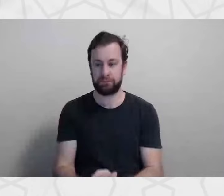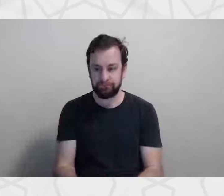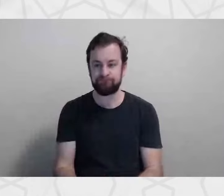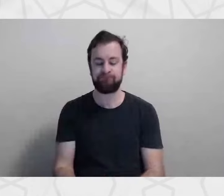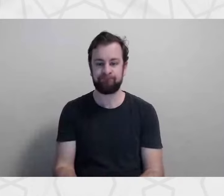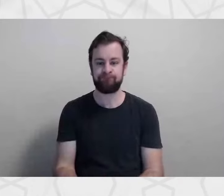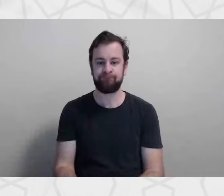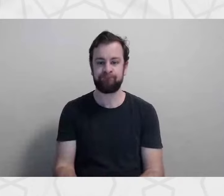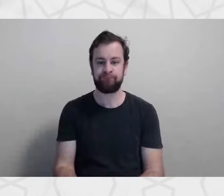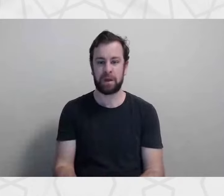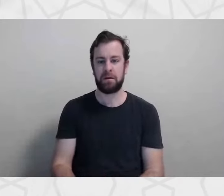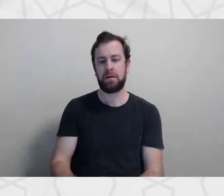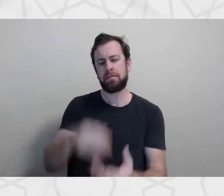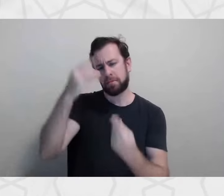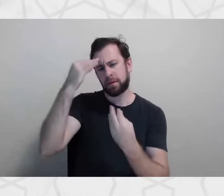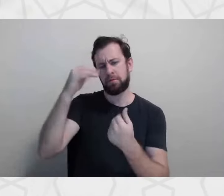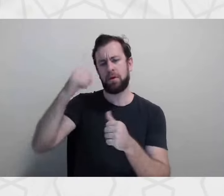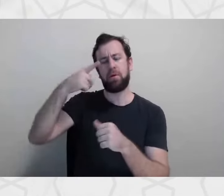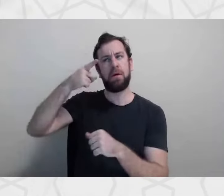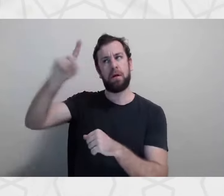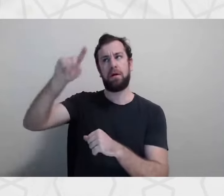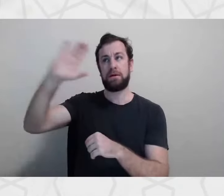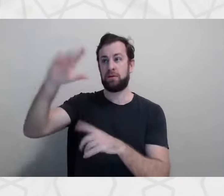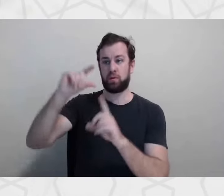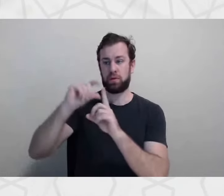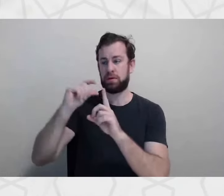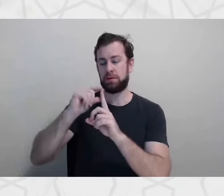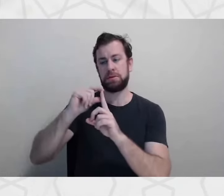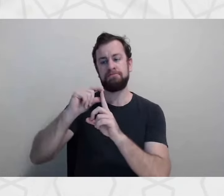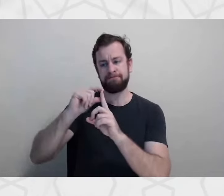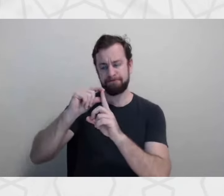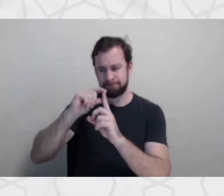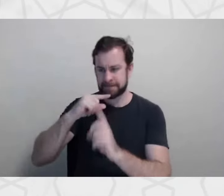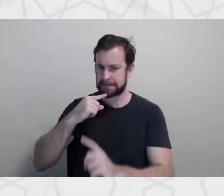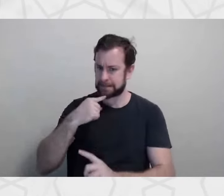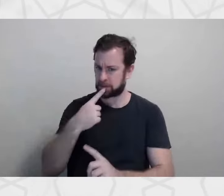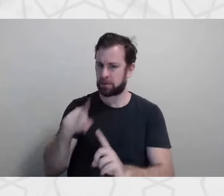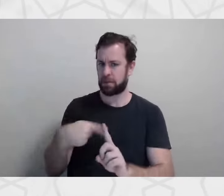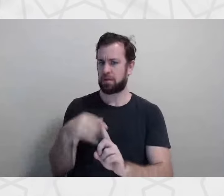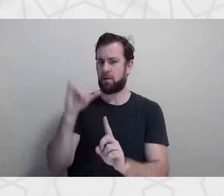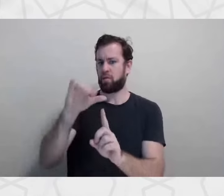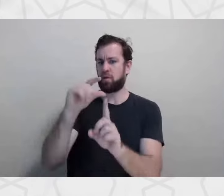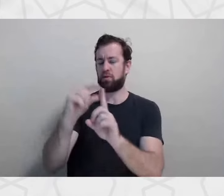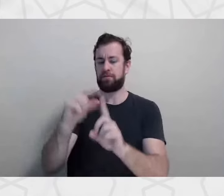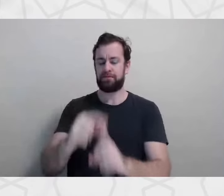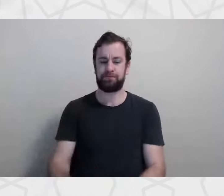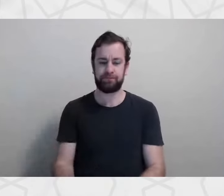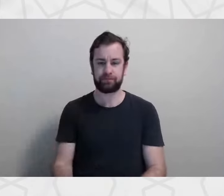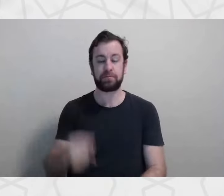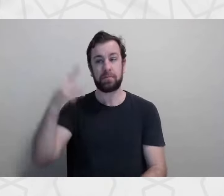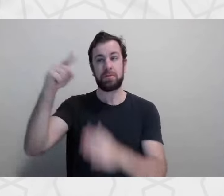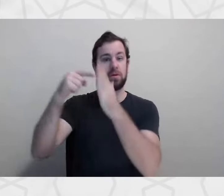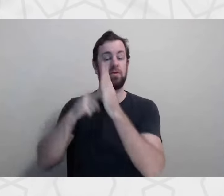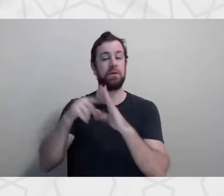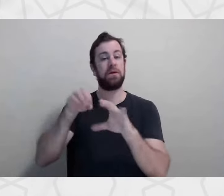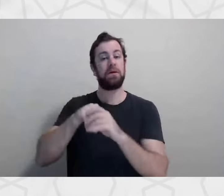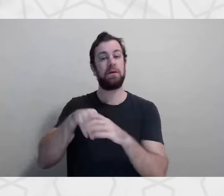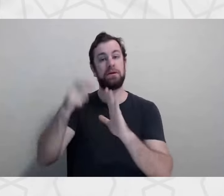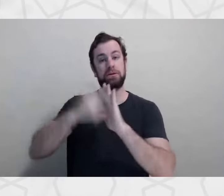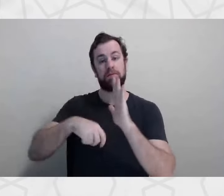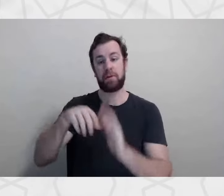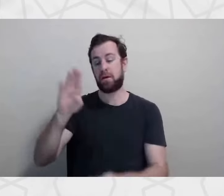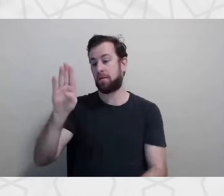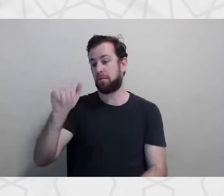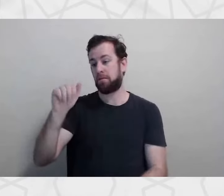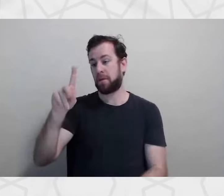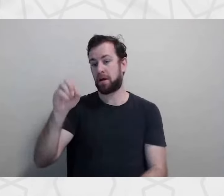Allah very seriously. And Allah has revealed to us in Surah Al-Baqarah, Ya ayyuha alladhina amanu udkhulu